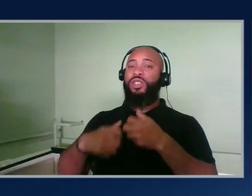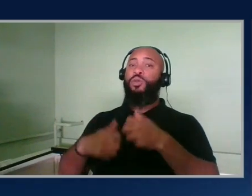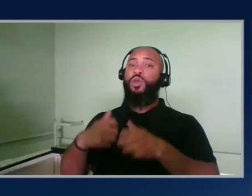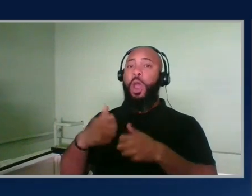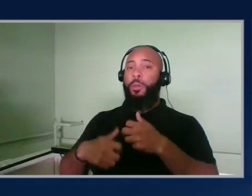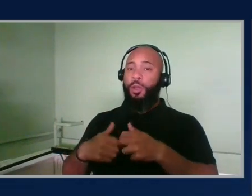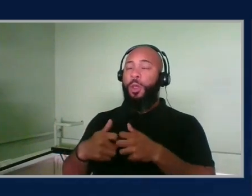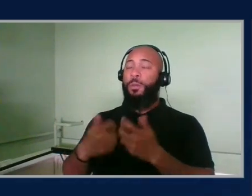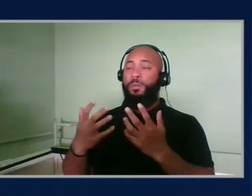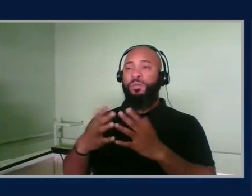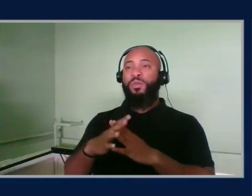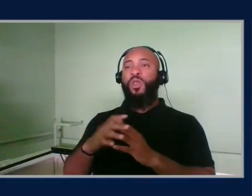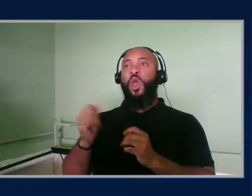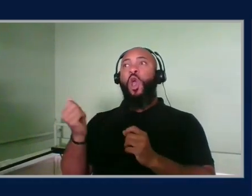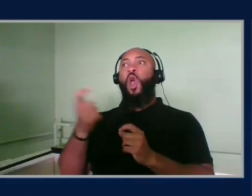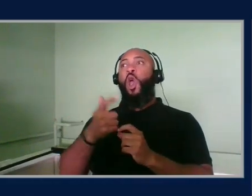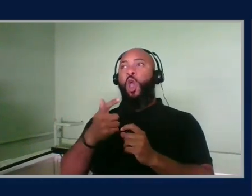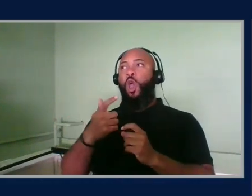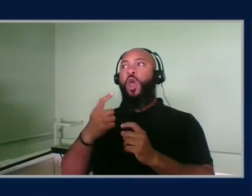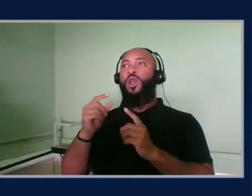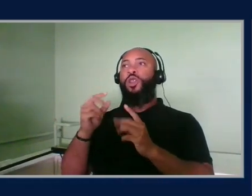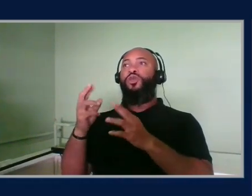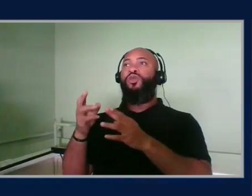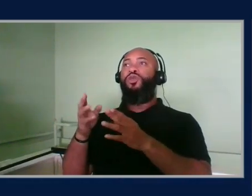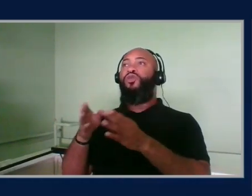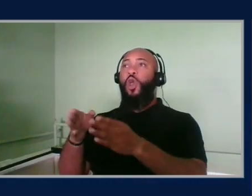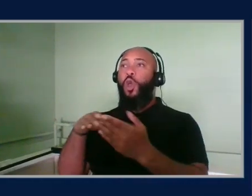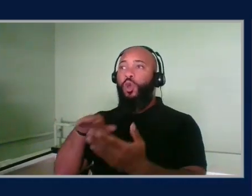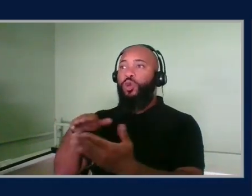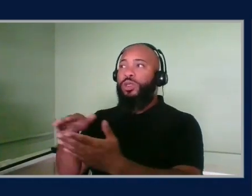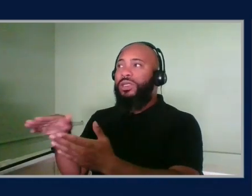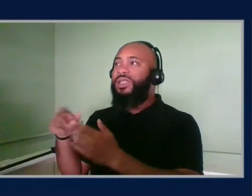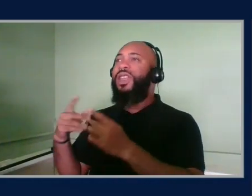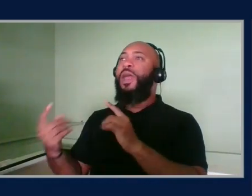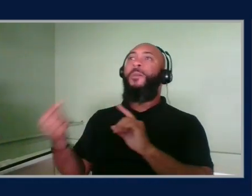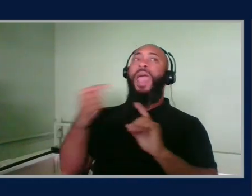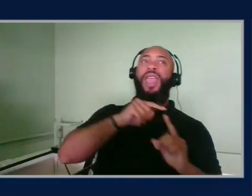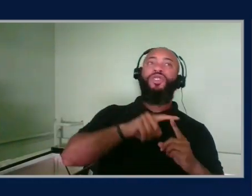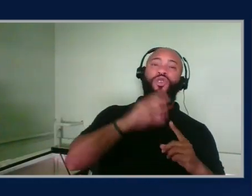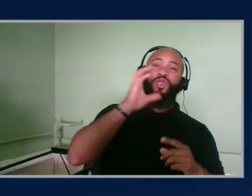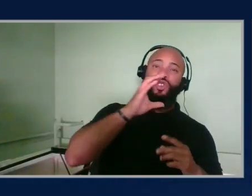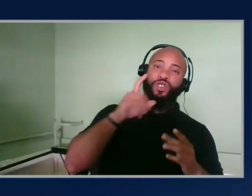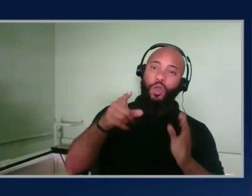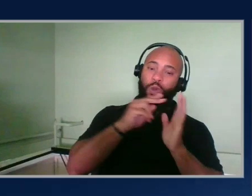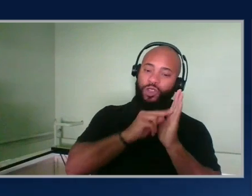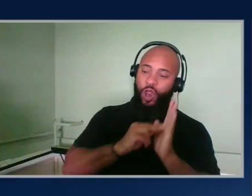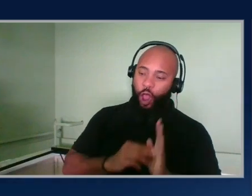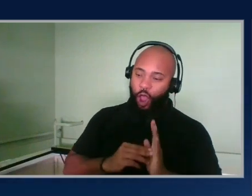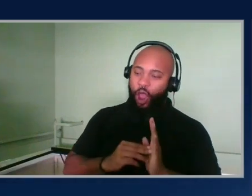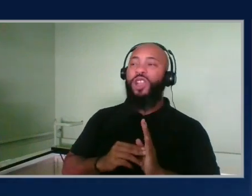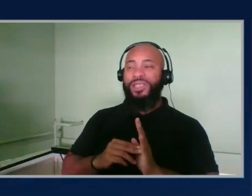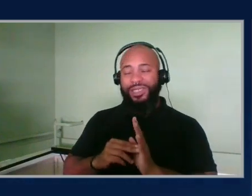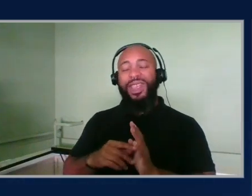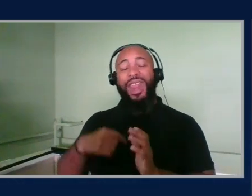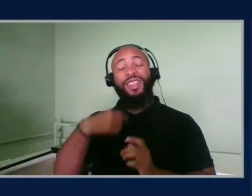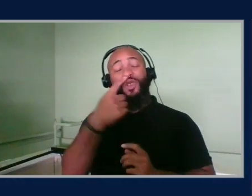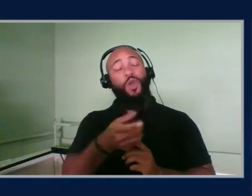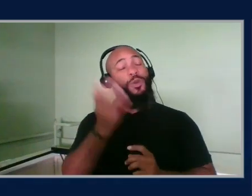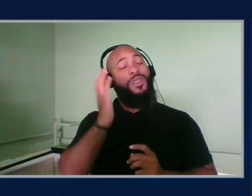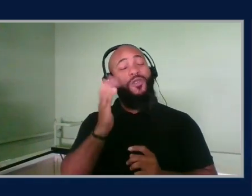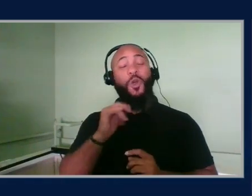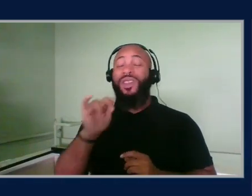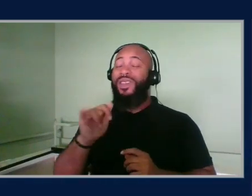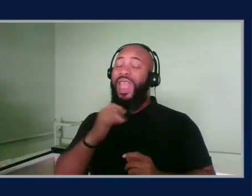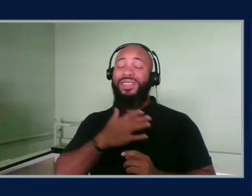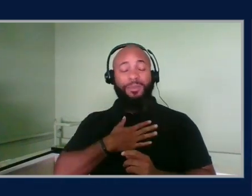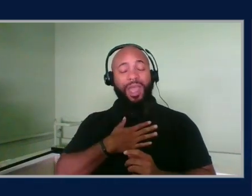to searching those logs. Right? I told you But- in the last segment, every Friday night, that's my Friday night. Just Yeah, looking, no. reading all